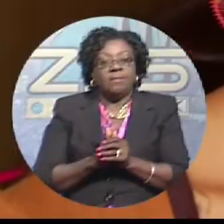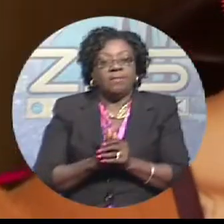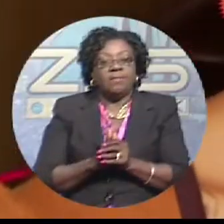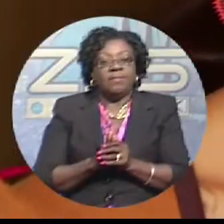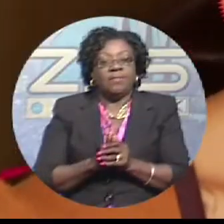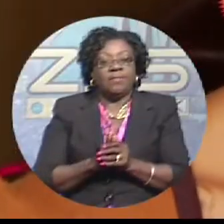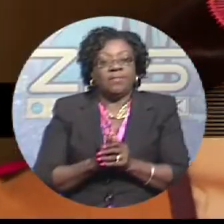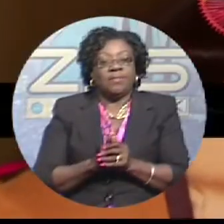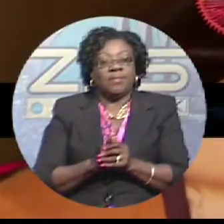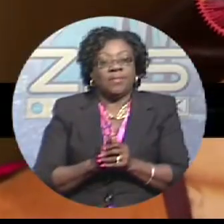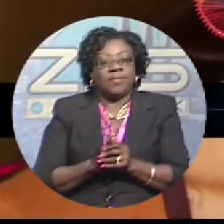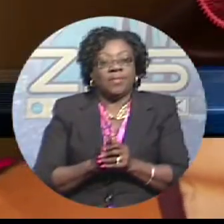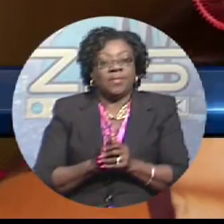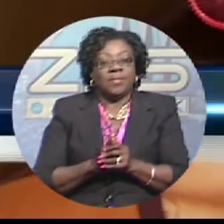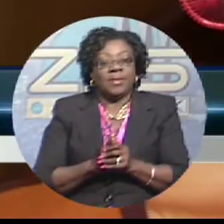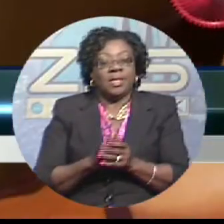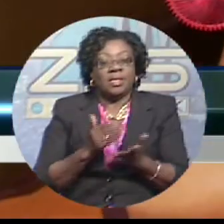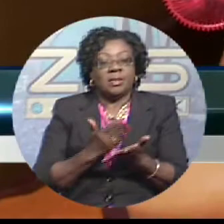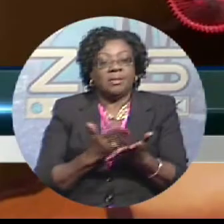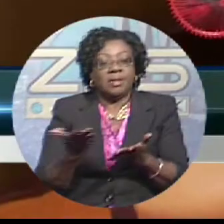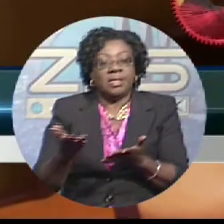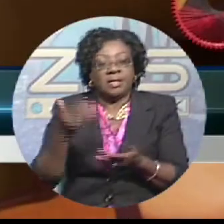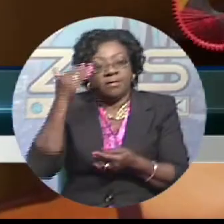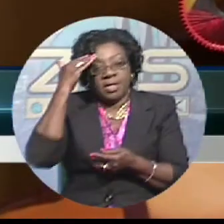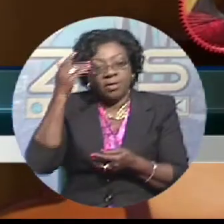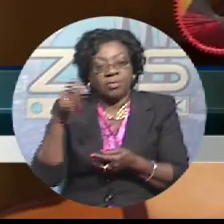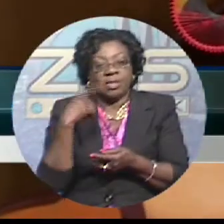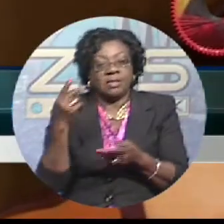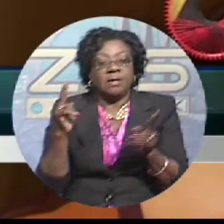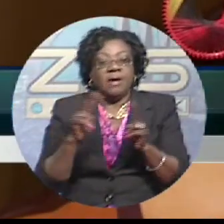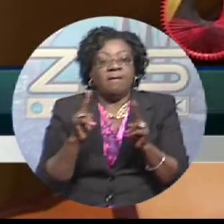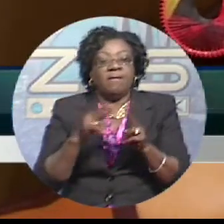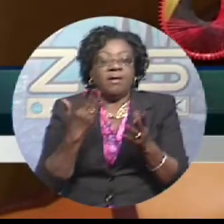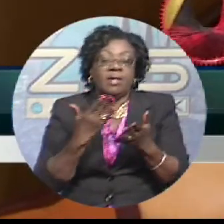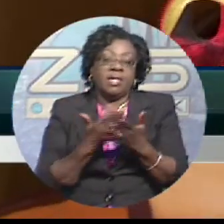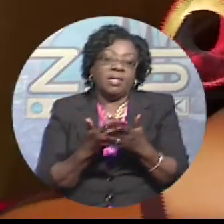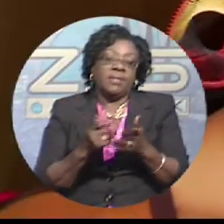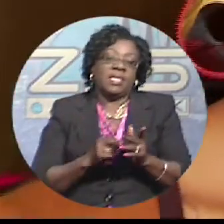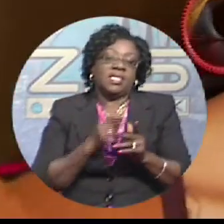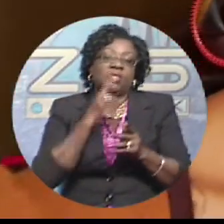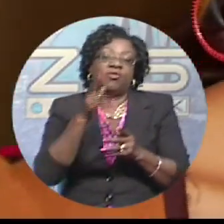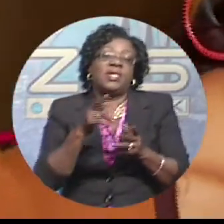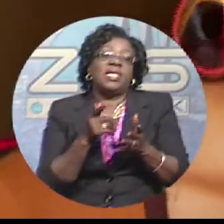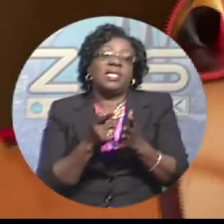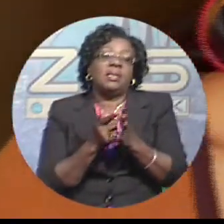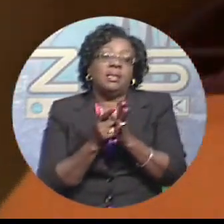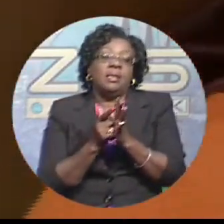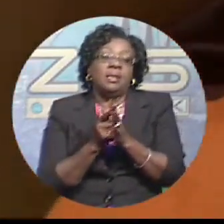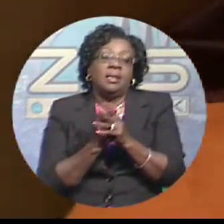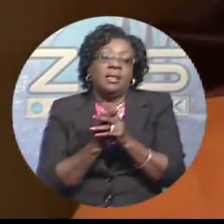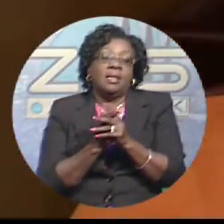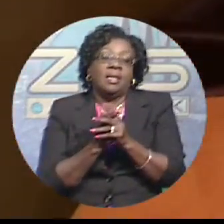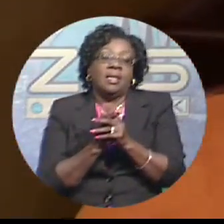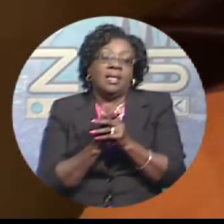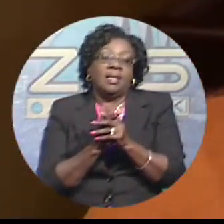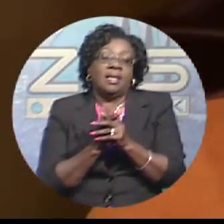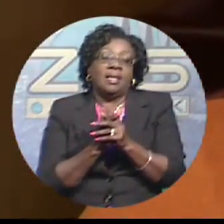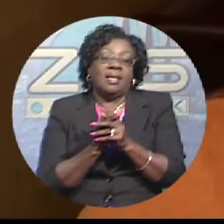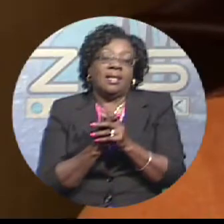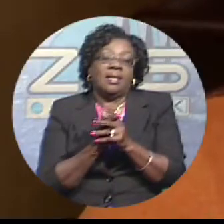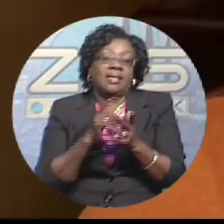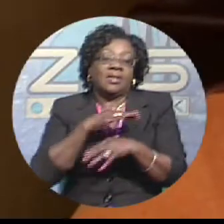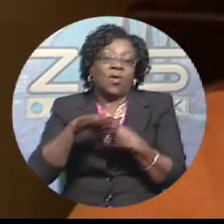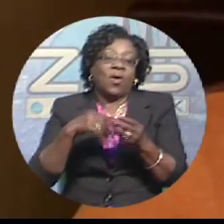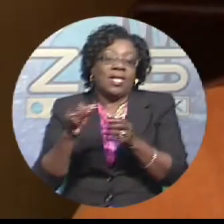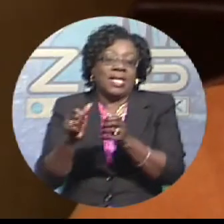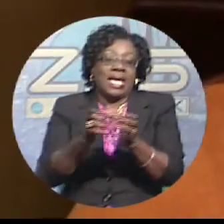of the stuff I've already known, but it's very good that they're having it because it really wraps up everything in a nutshell in all the